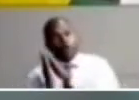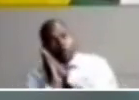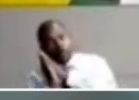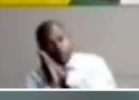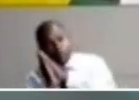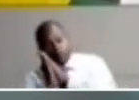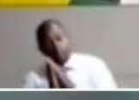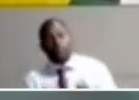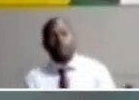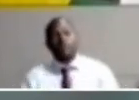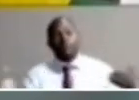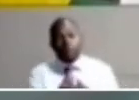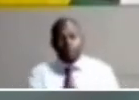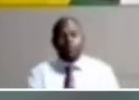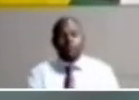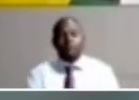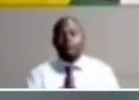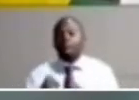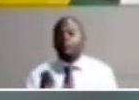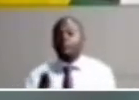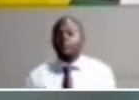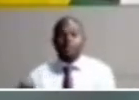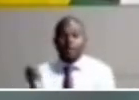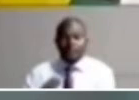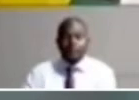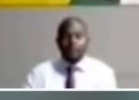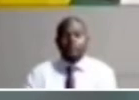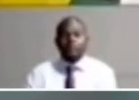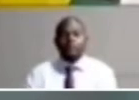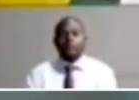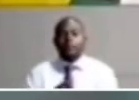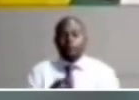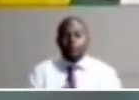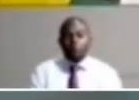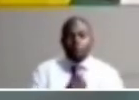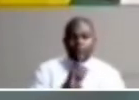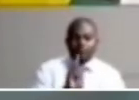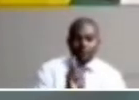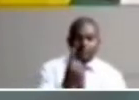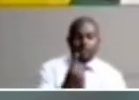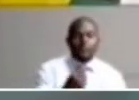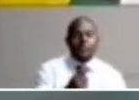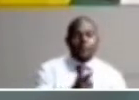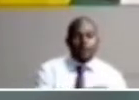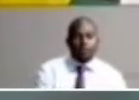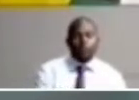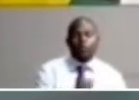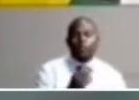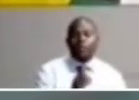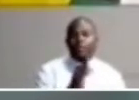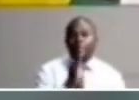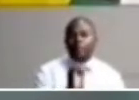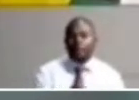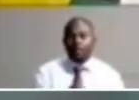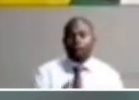also be shut for 14 days from the 1st of April 2020.